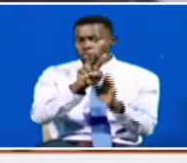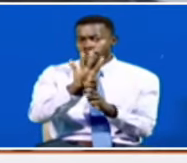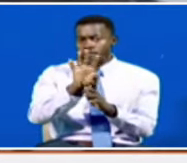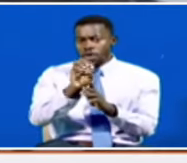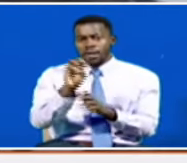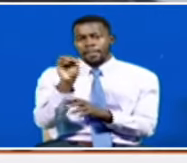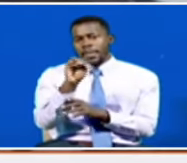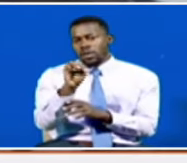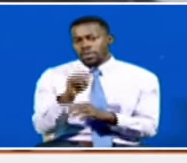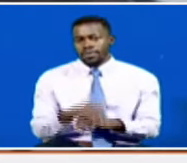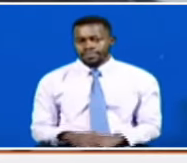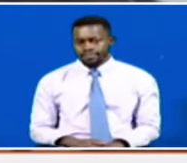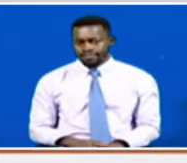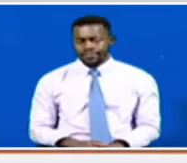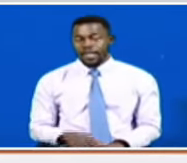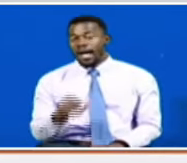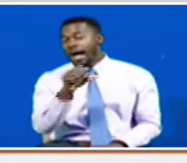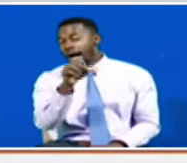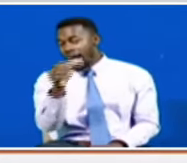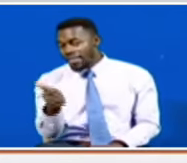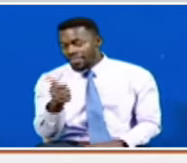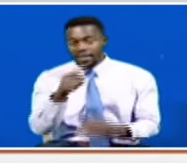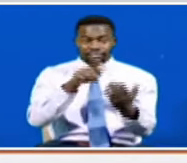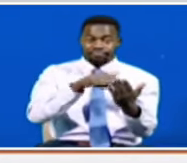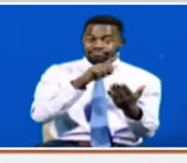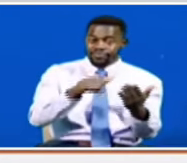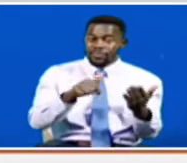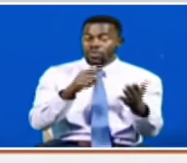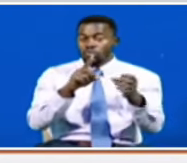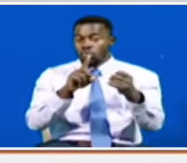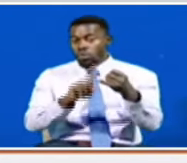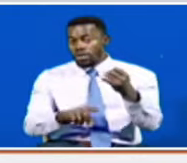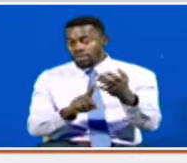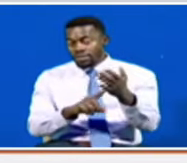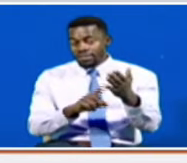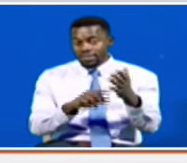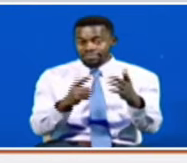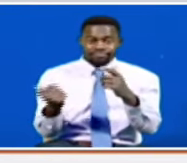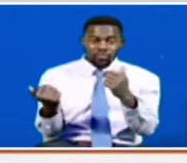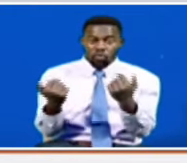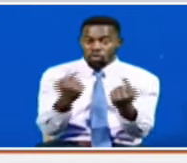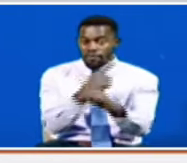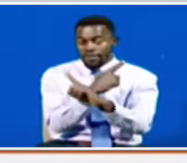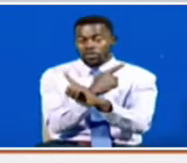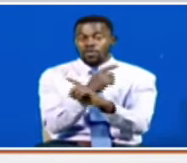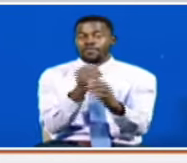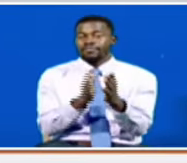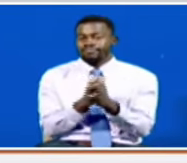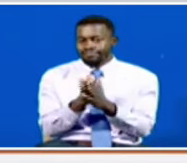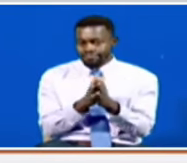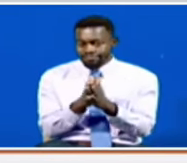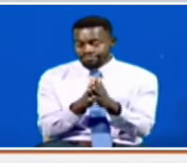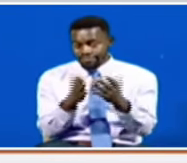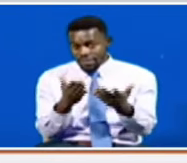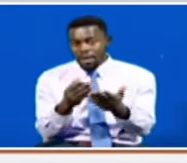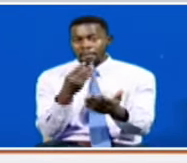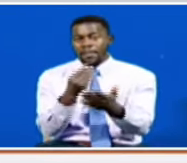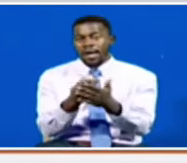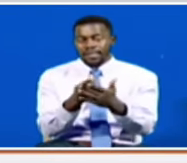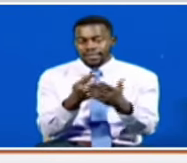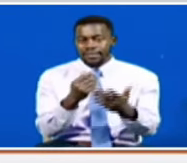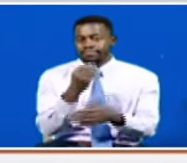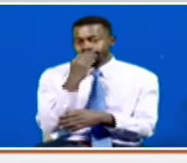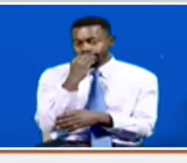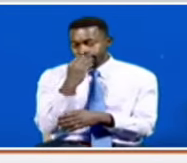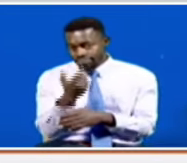shillings. Other charges leveled against them include conflict of interest, dealing with suspect property, and money laundering, contrary